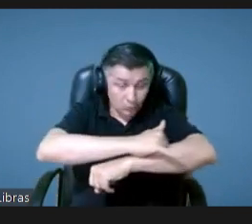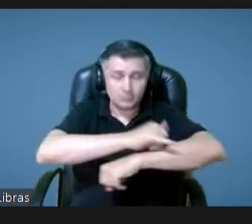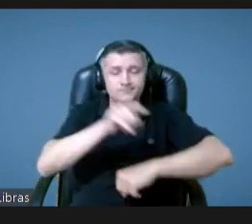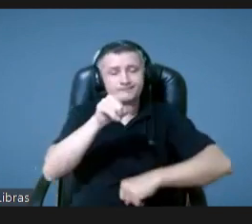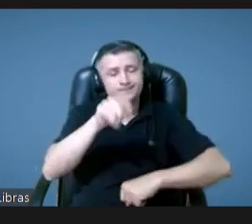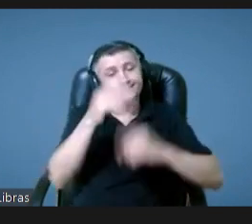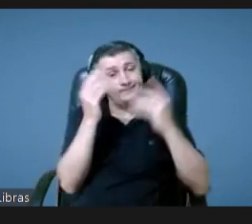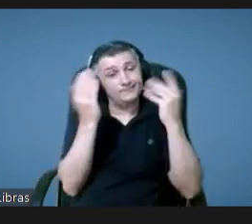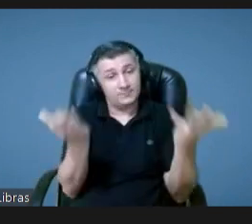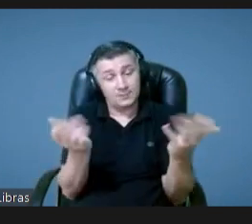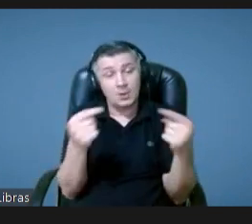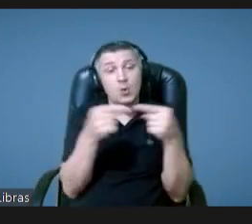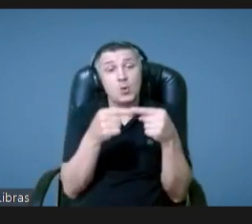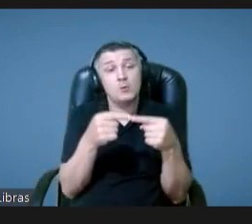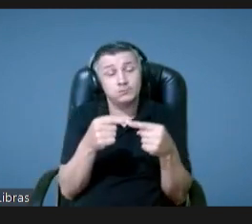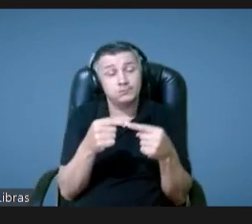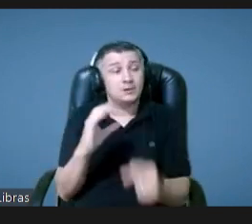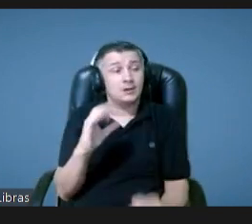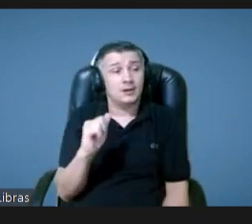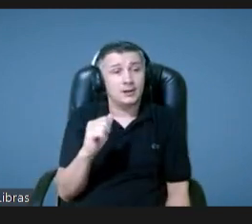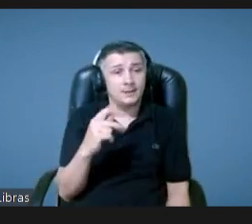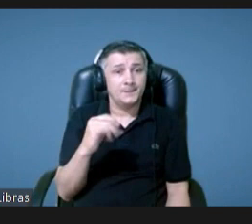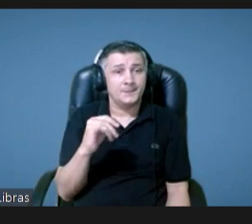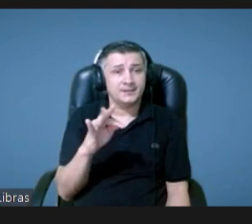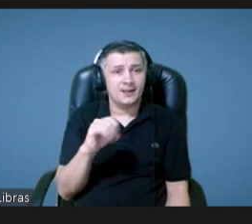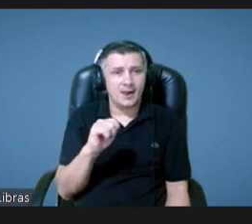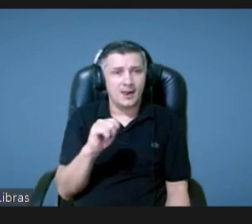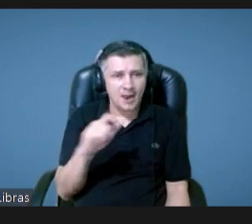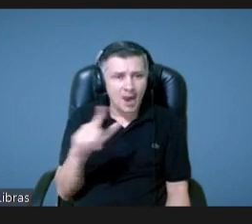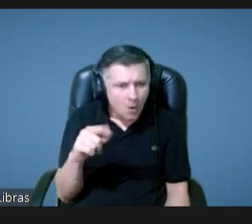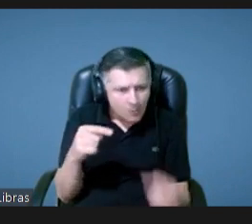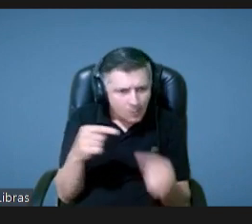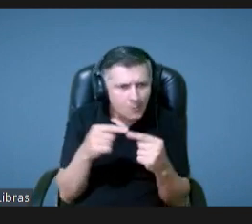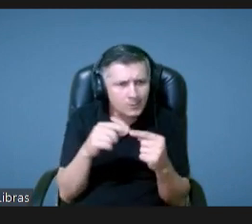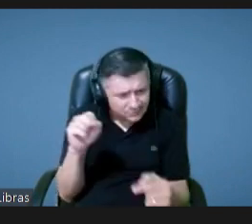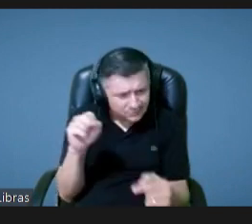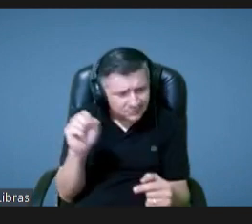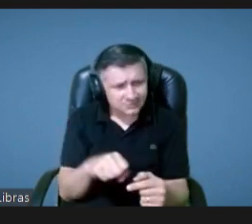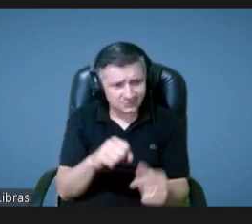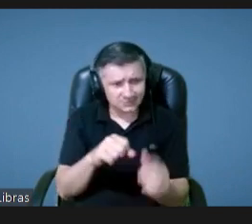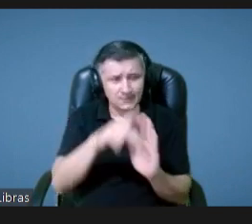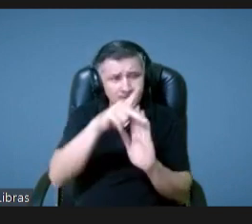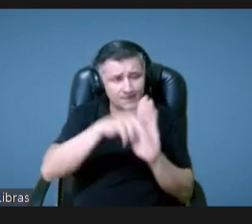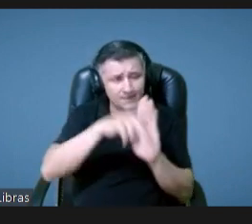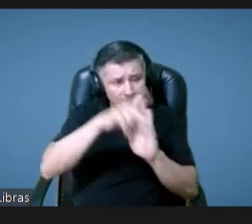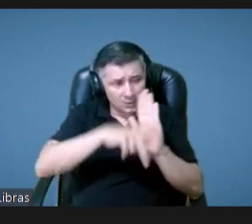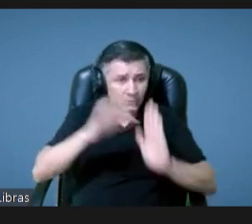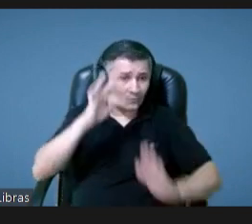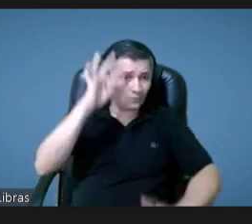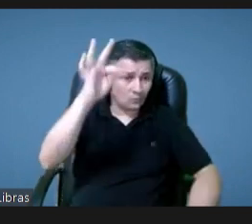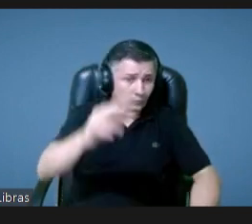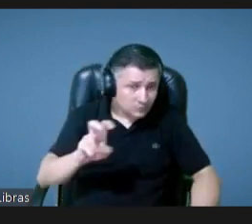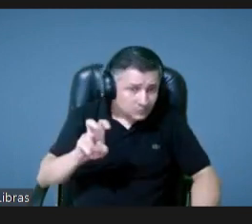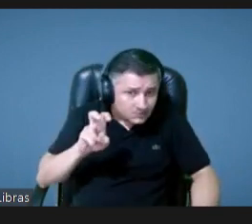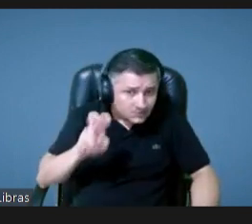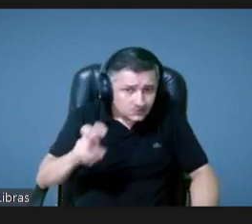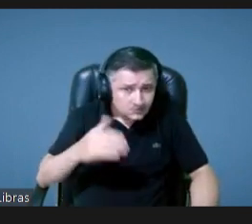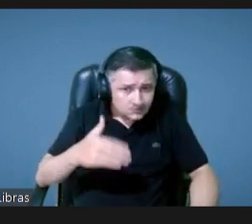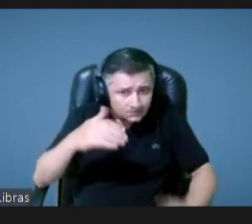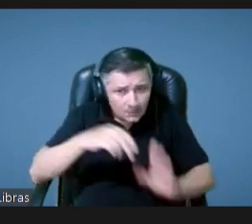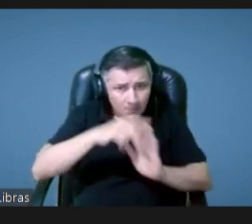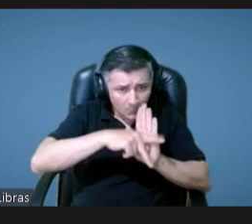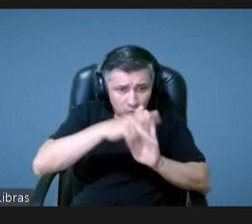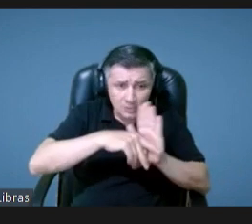airport. So a source of capital that we take into account for